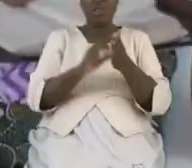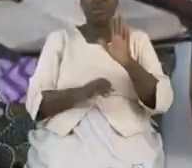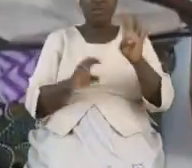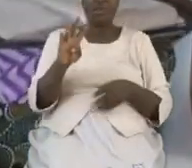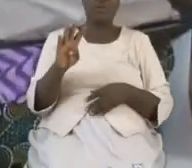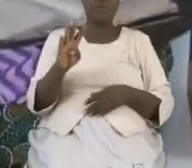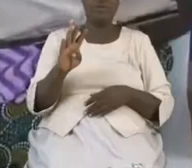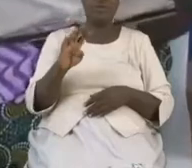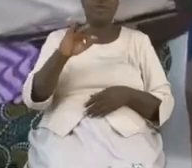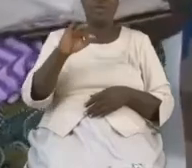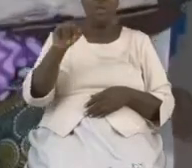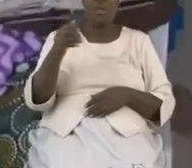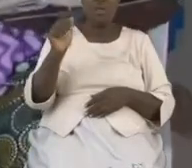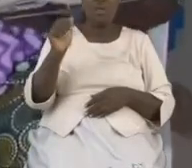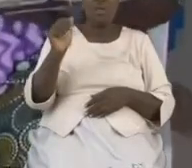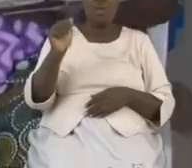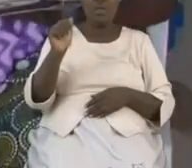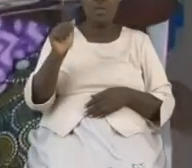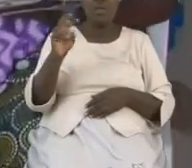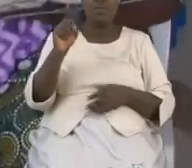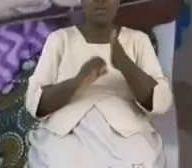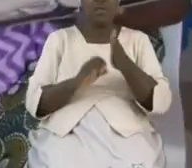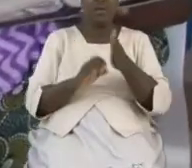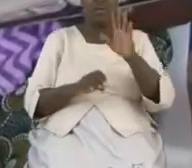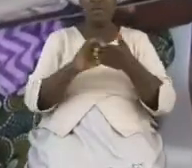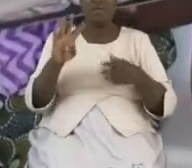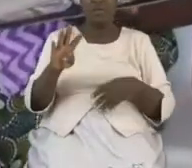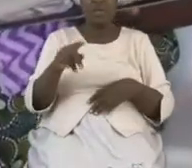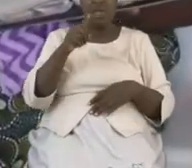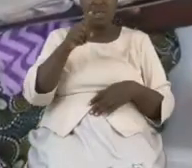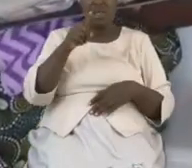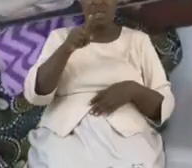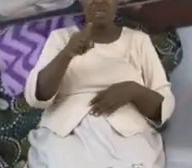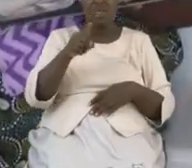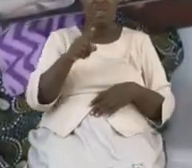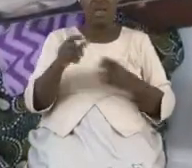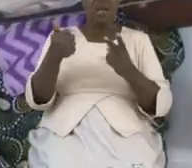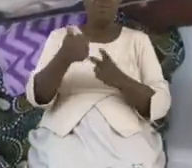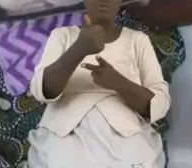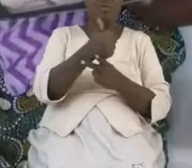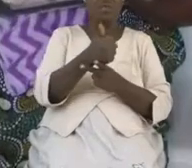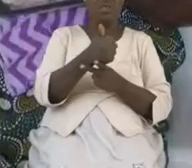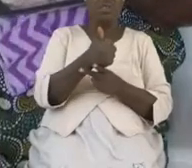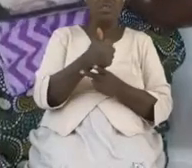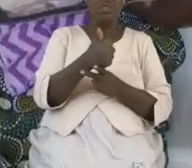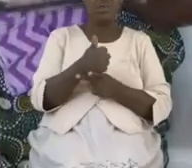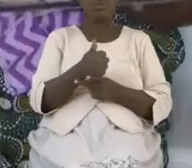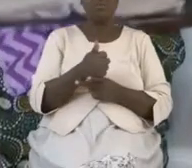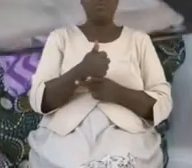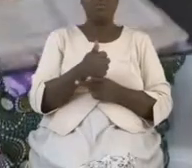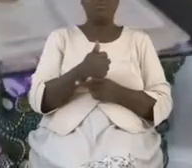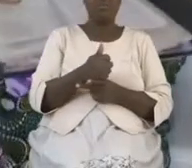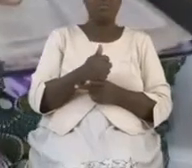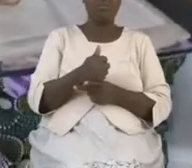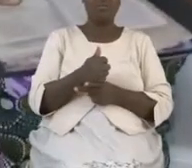chapter 4, verse 4. Ye adulterers, spiritual adulterers, and